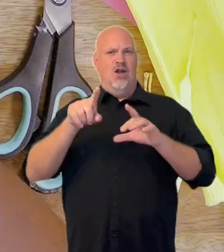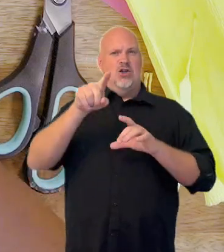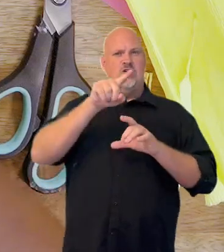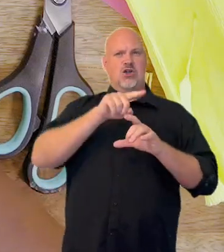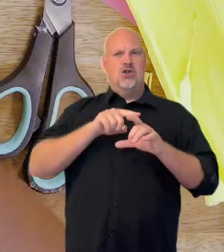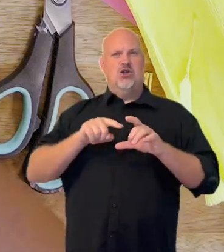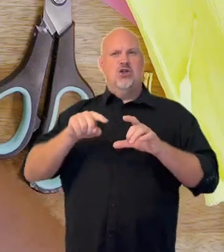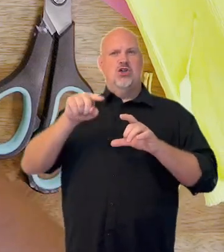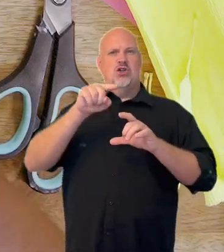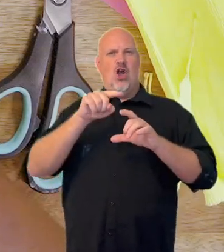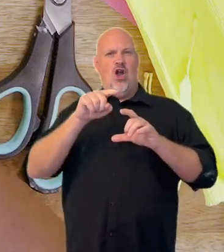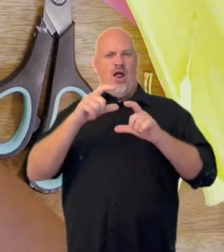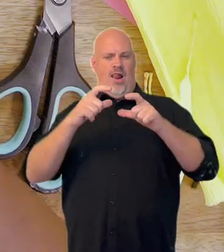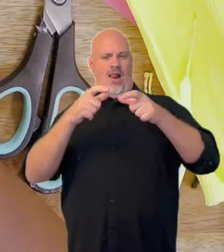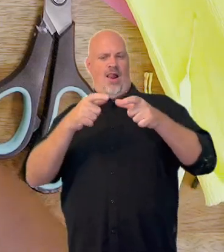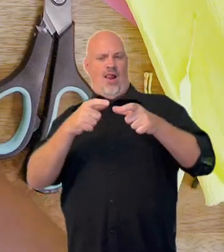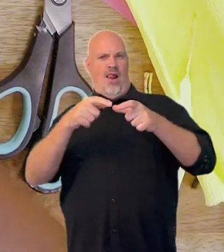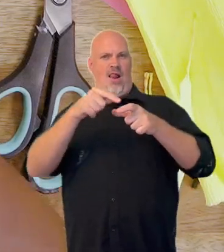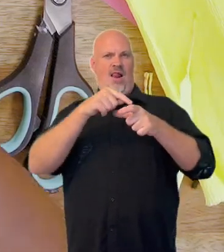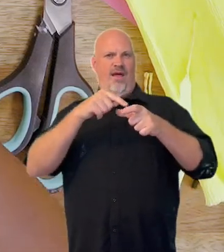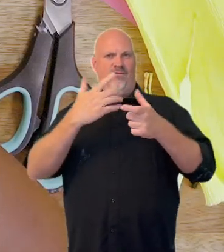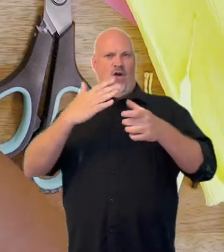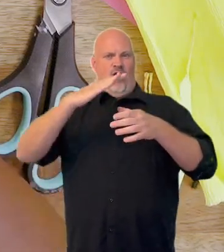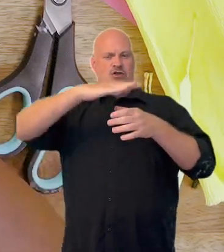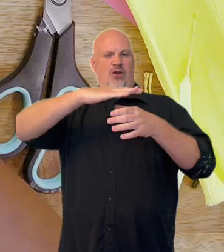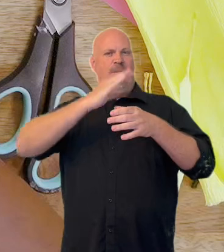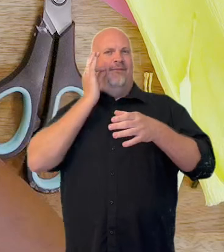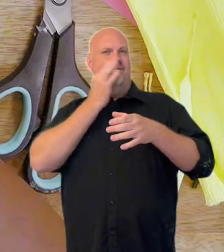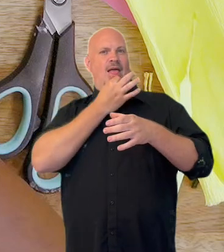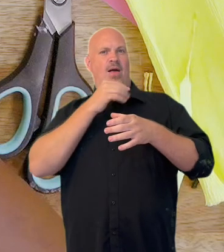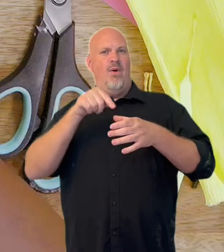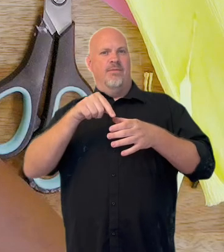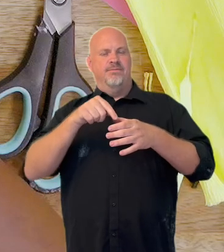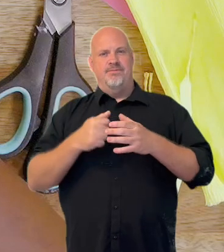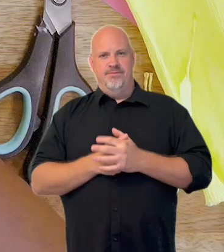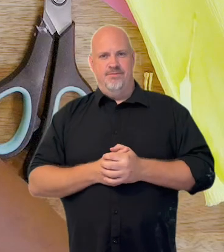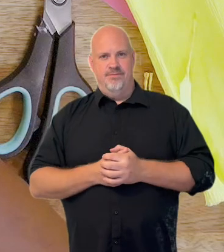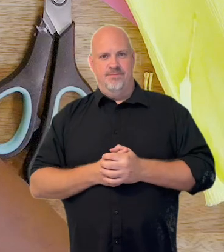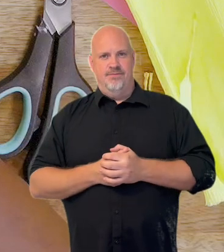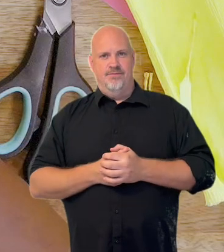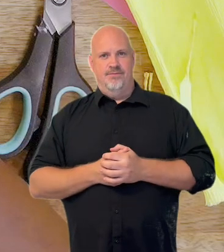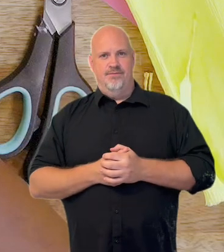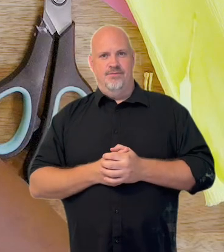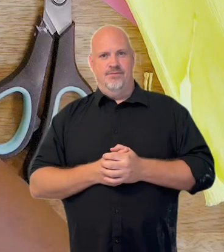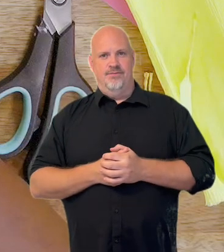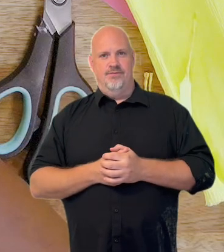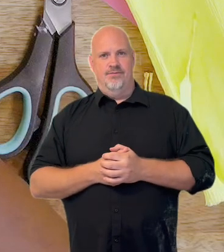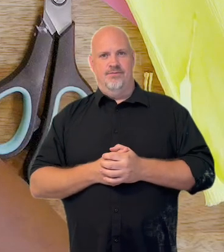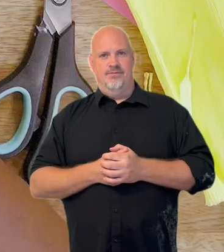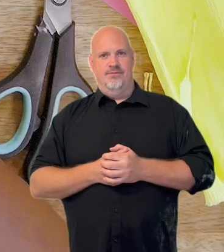section for the top of the flower itself. like so.